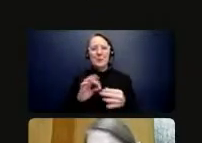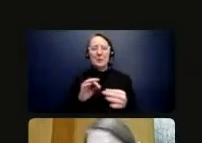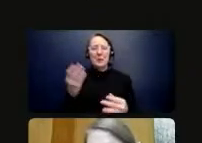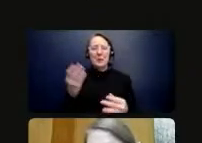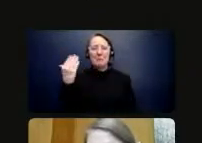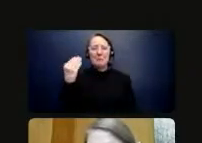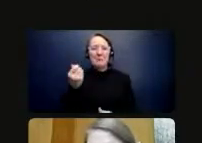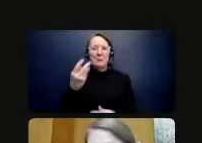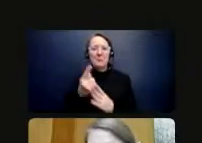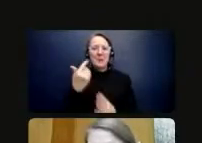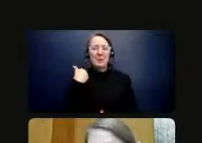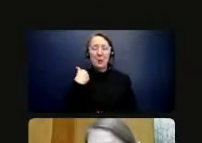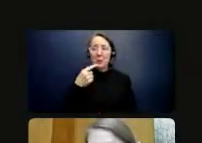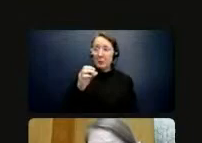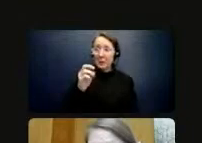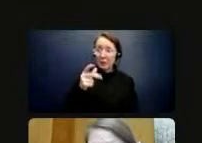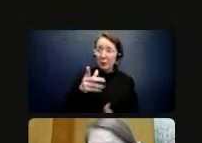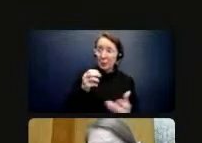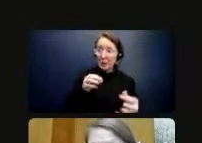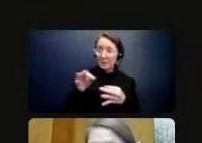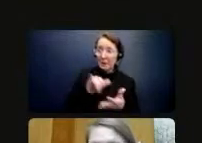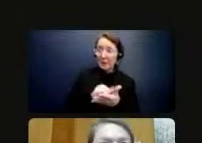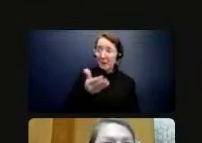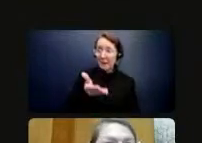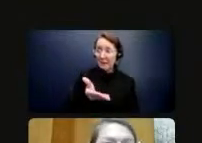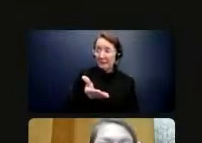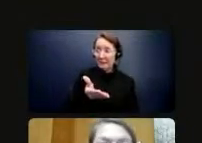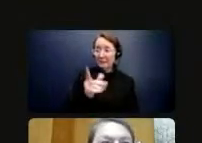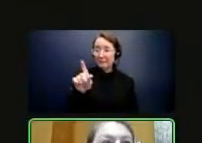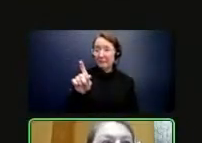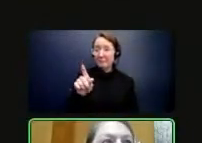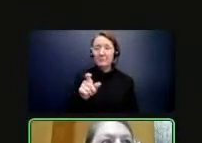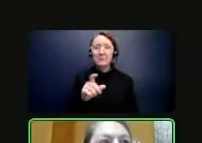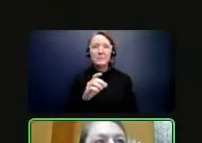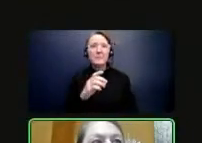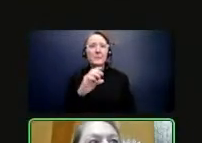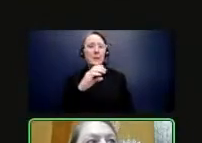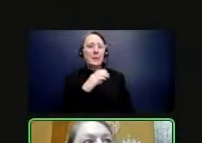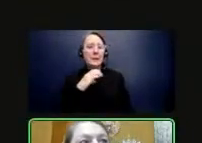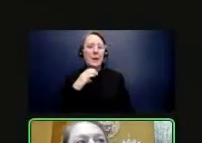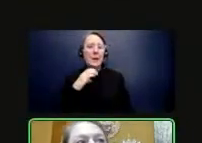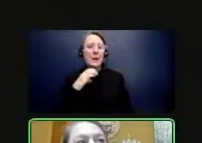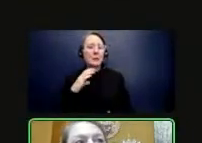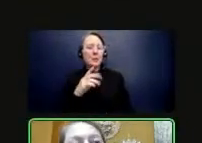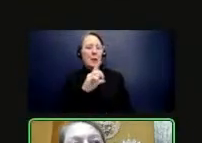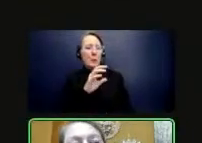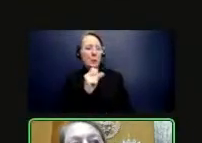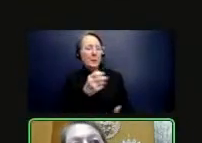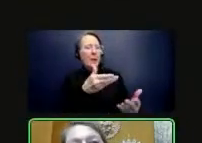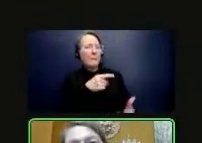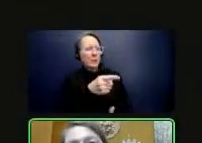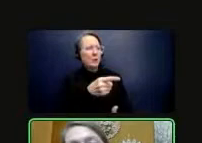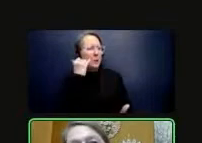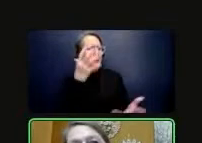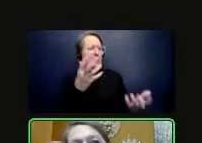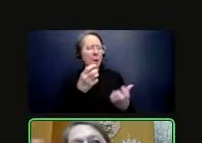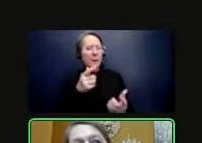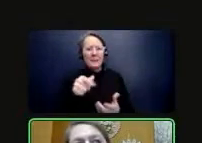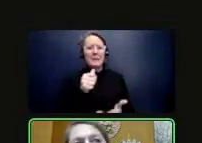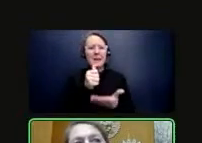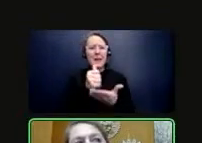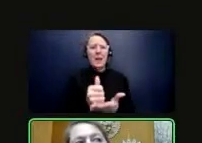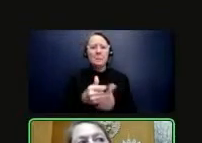Gretchen, did you want to say something about it? Or Councillor Lewis, I might invite you to, if you like. It just helps illustrate